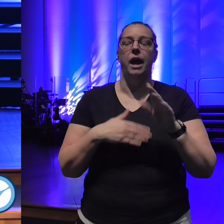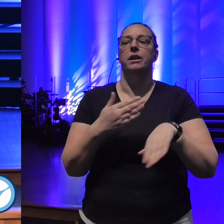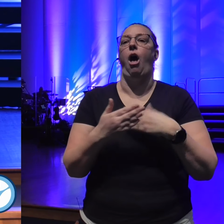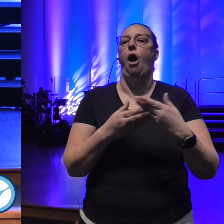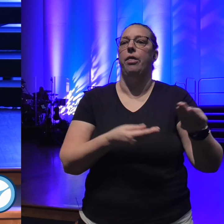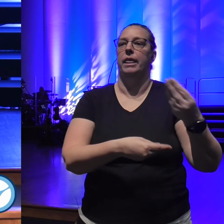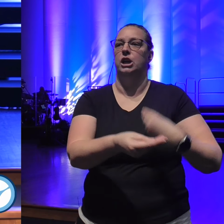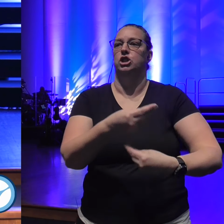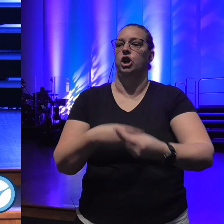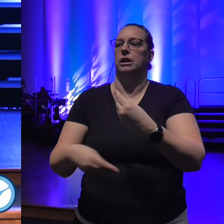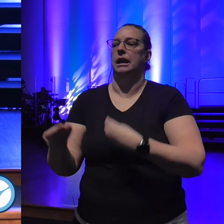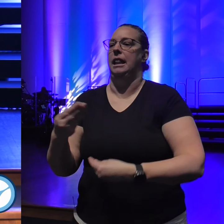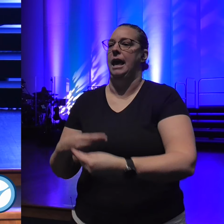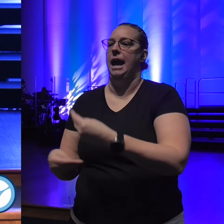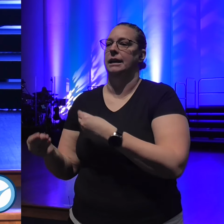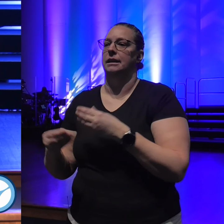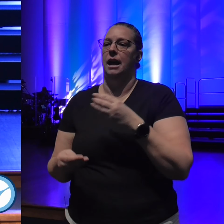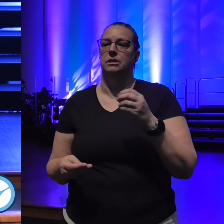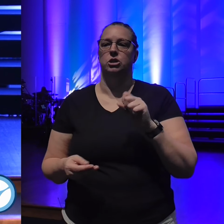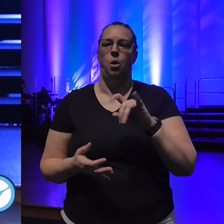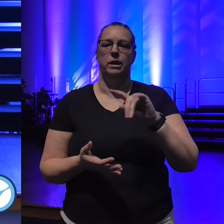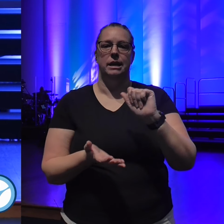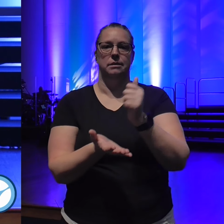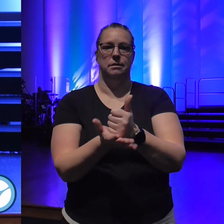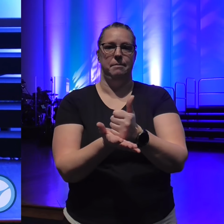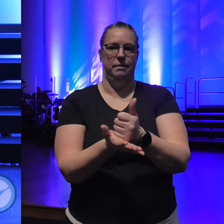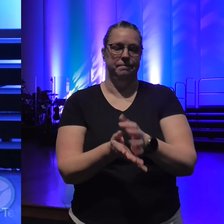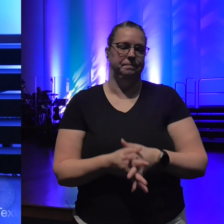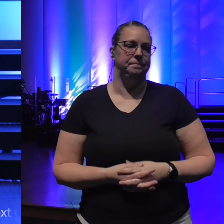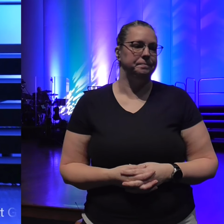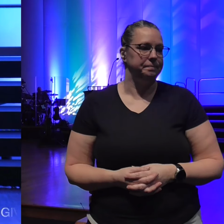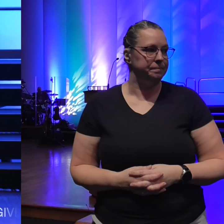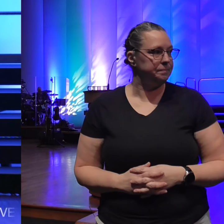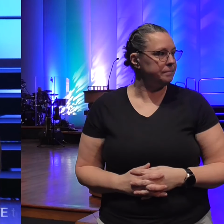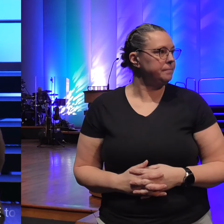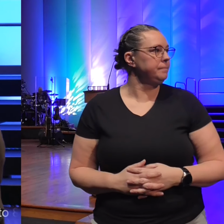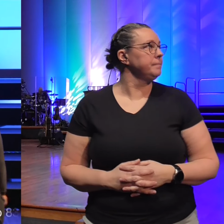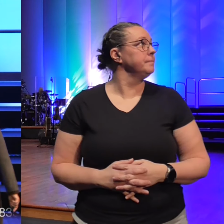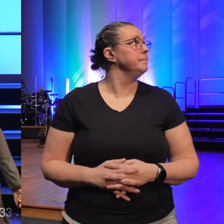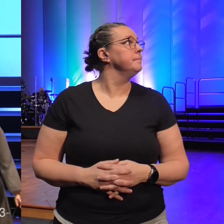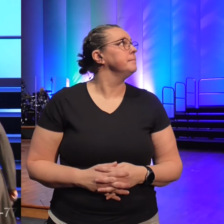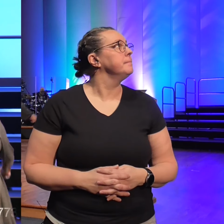and all that I circulate. And so it is.